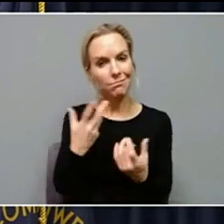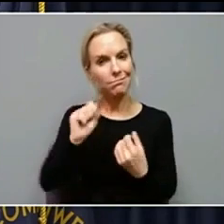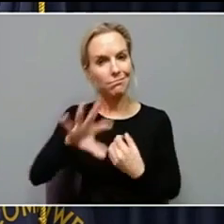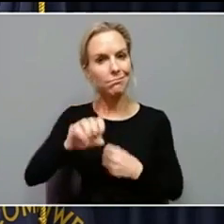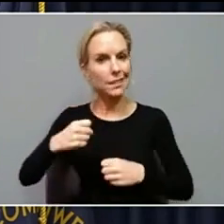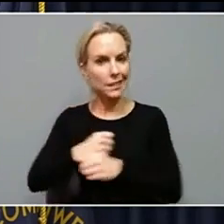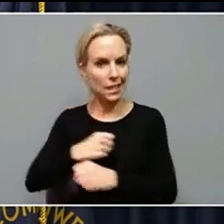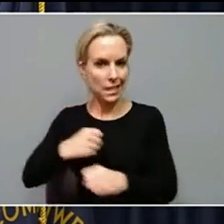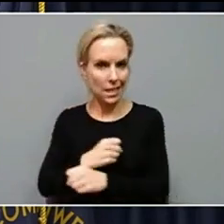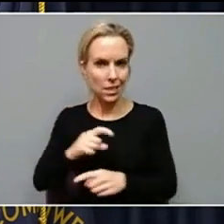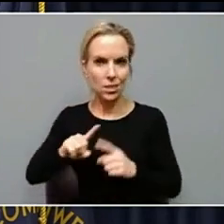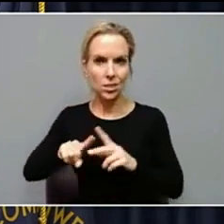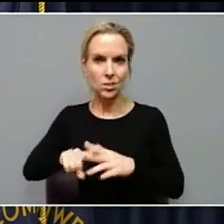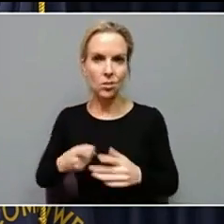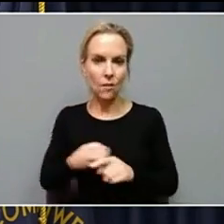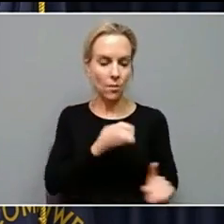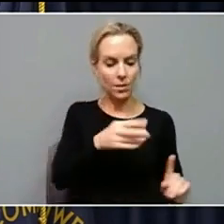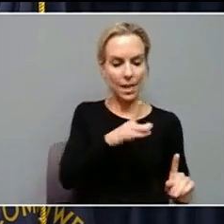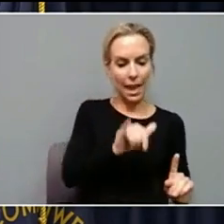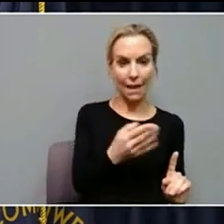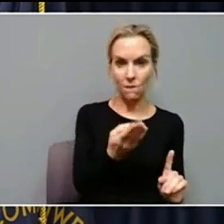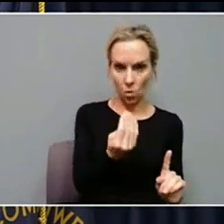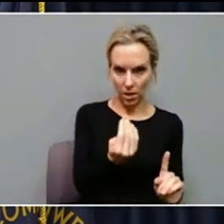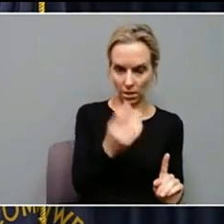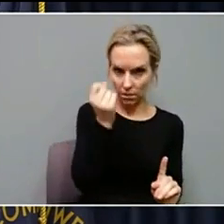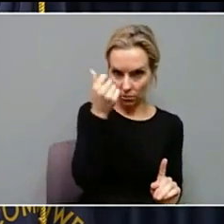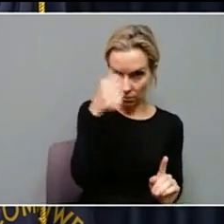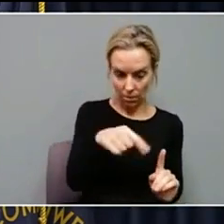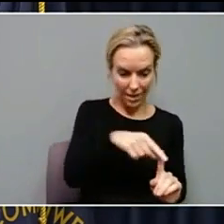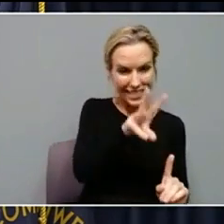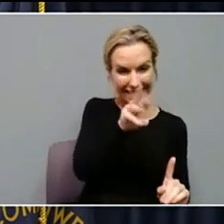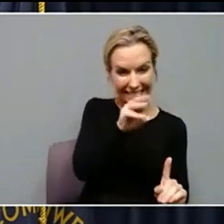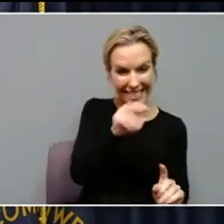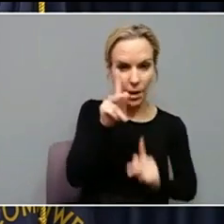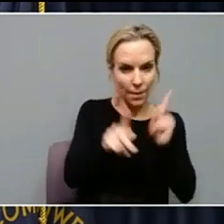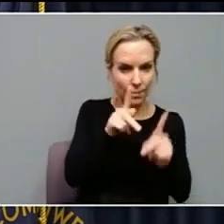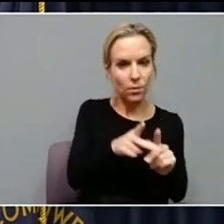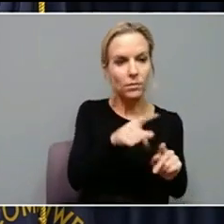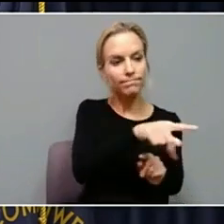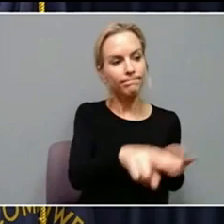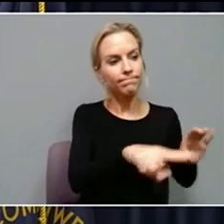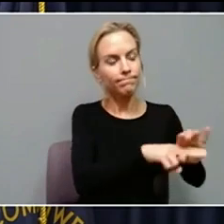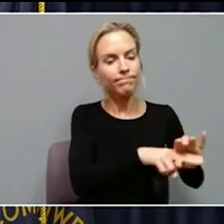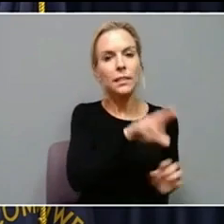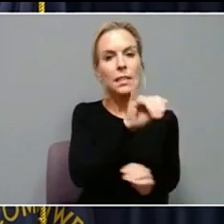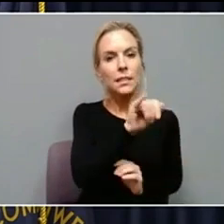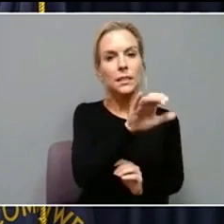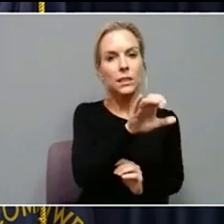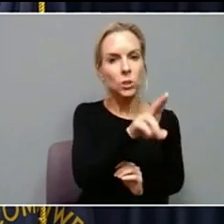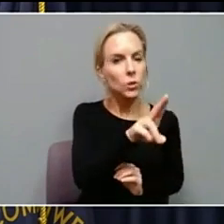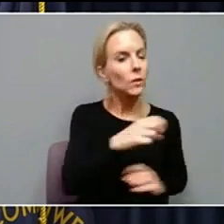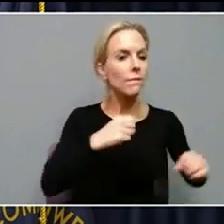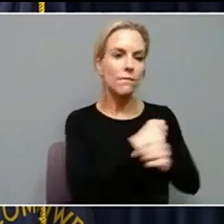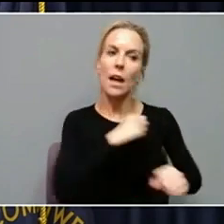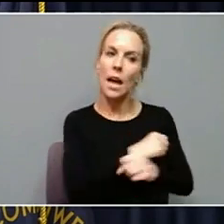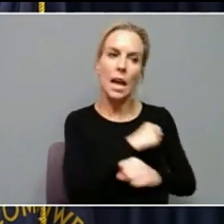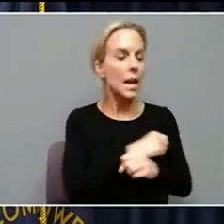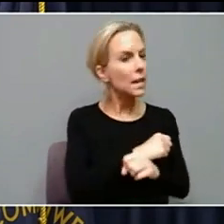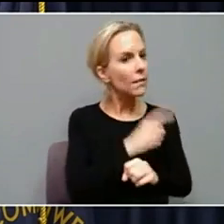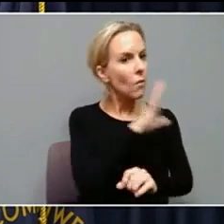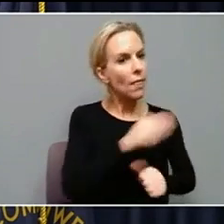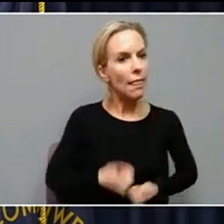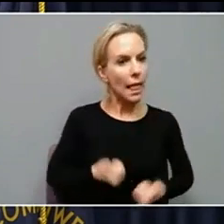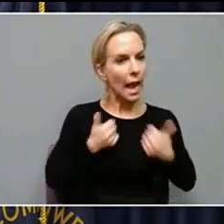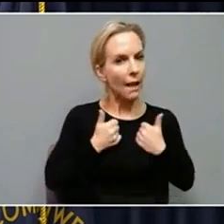from July 14th. On that day, we had 60 people in an intensive care unit fighting for their lives against COVID-19. As of